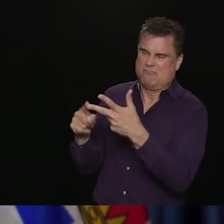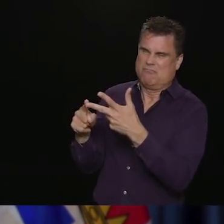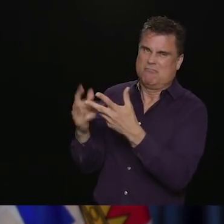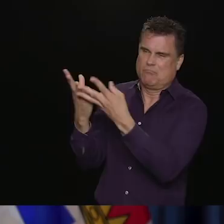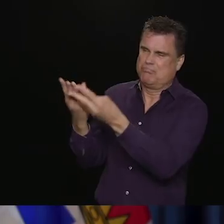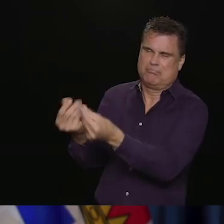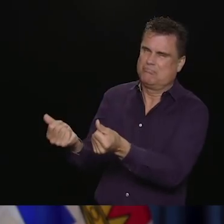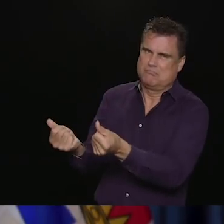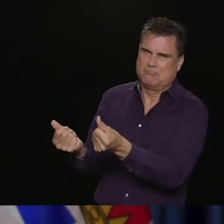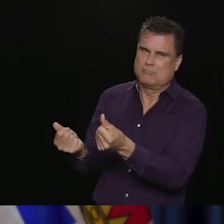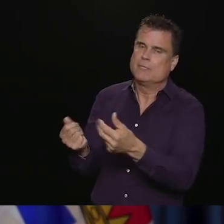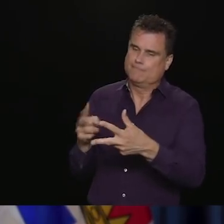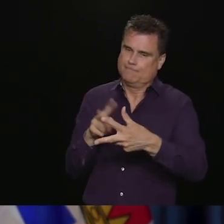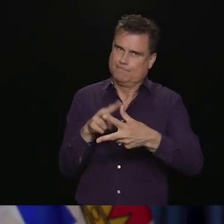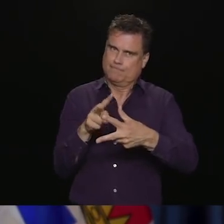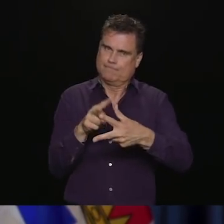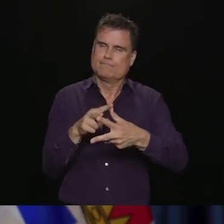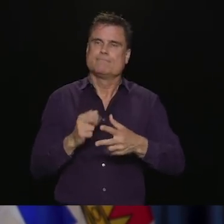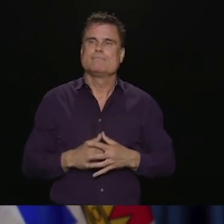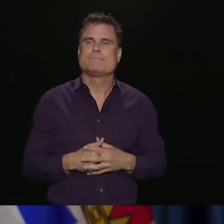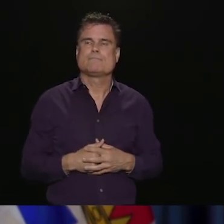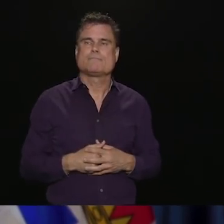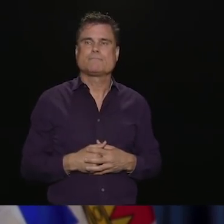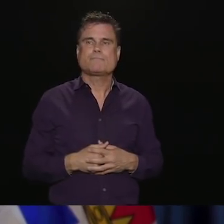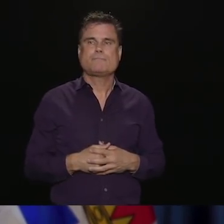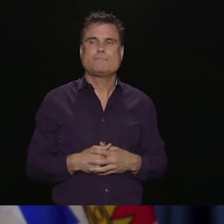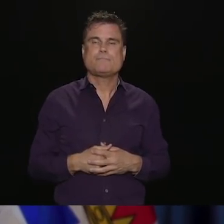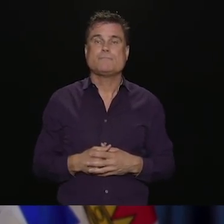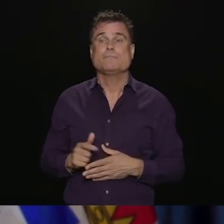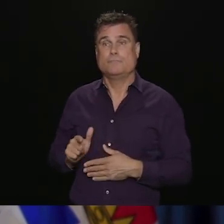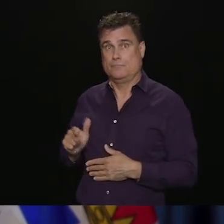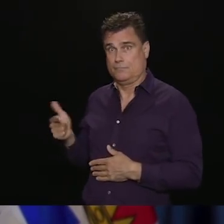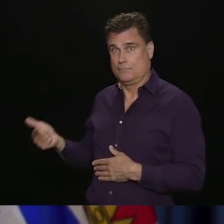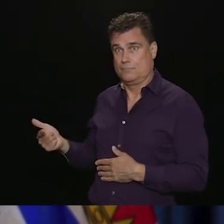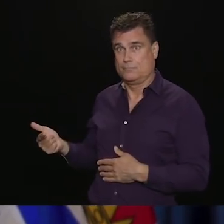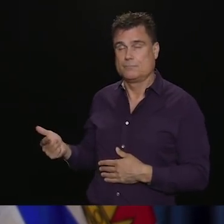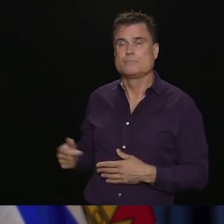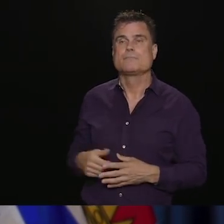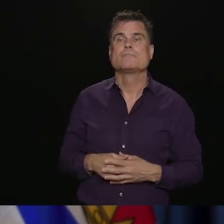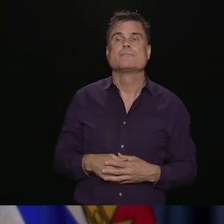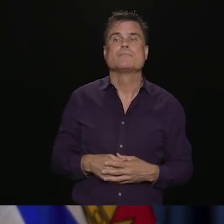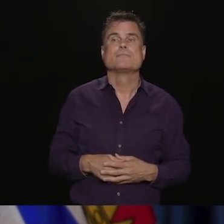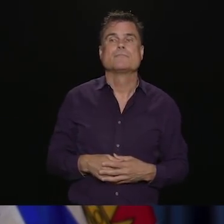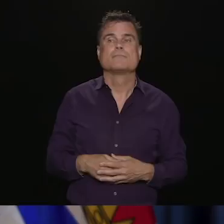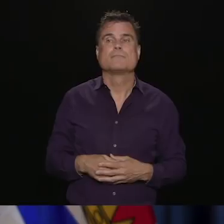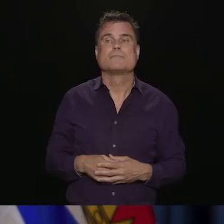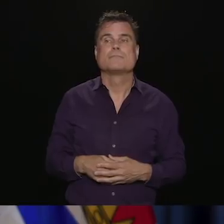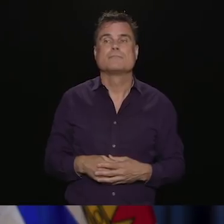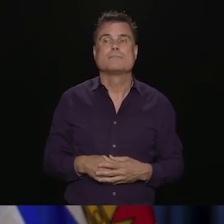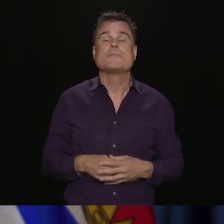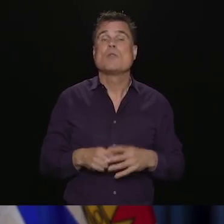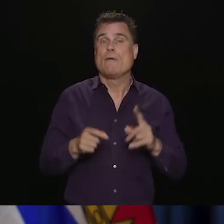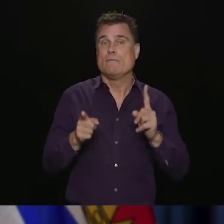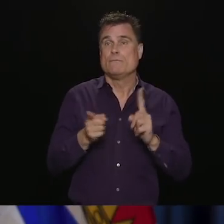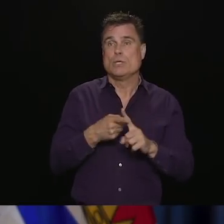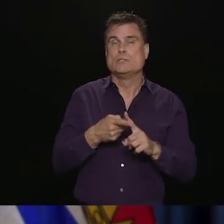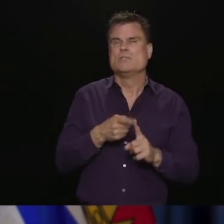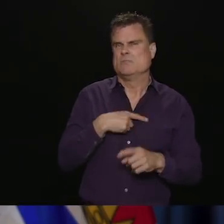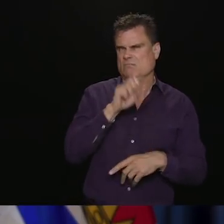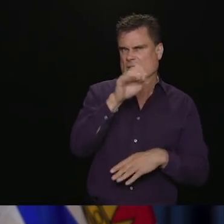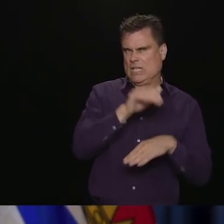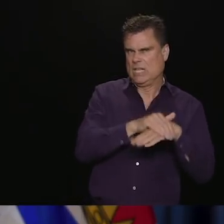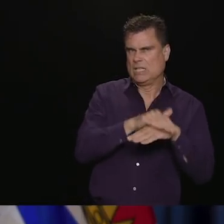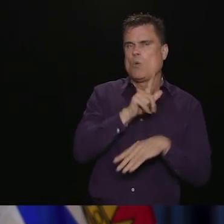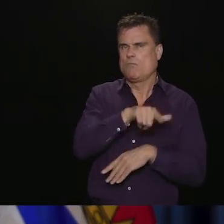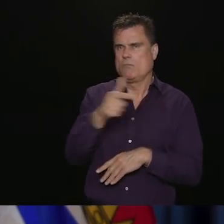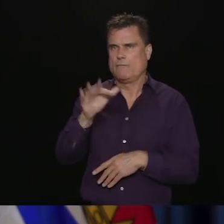Mais juste pour dire, I think to say in English, it's really important to understand it's not a limit of 50 people